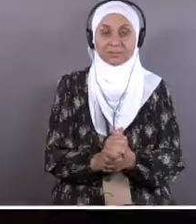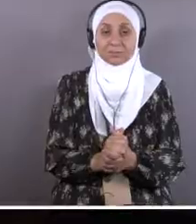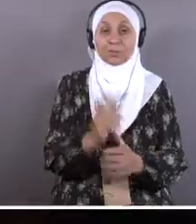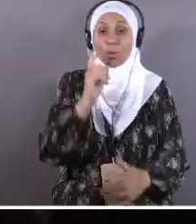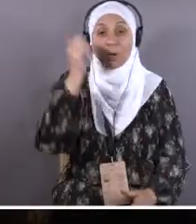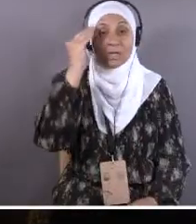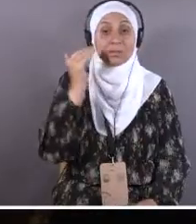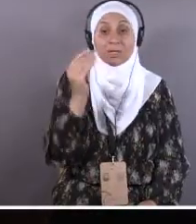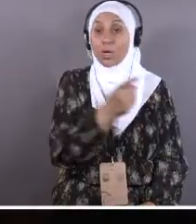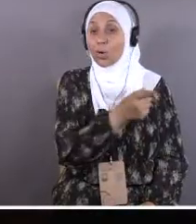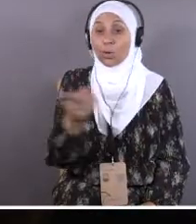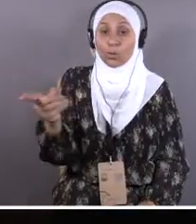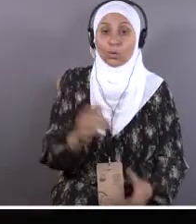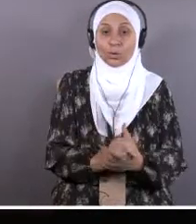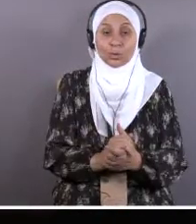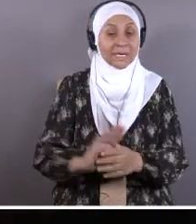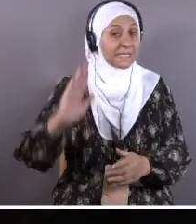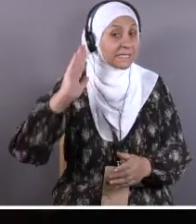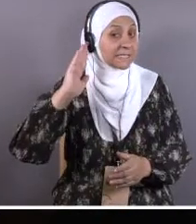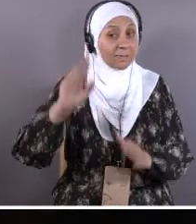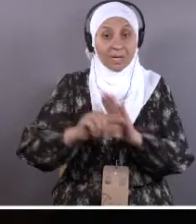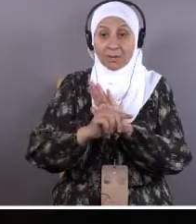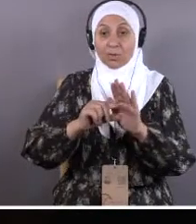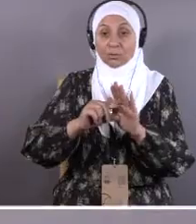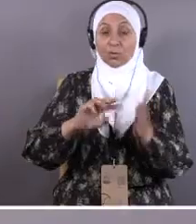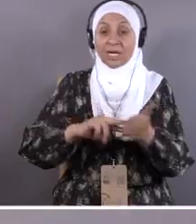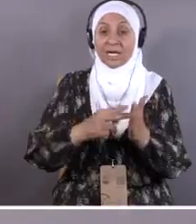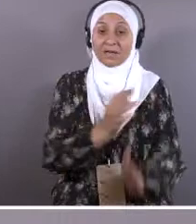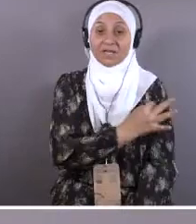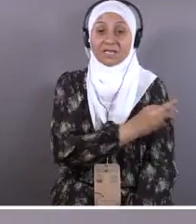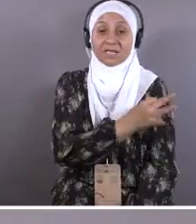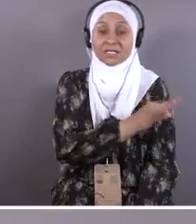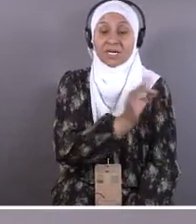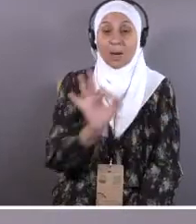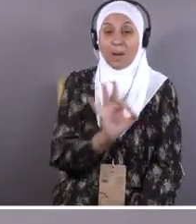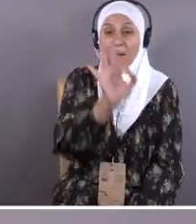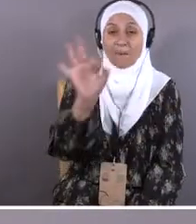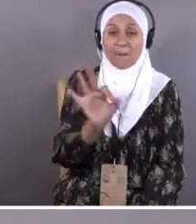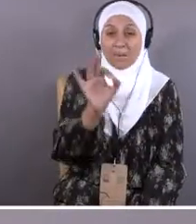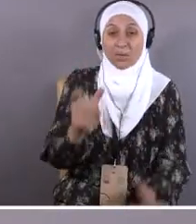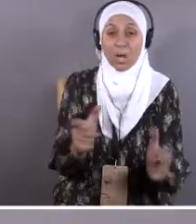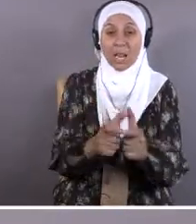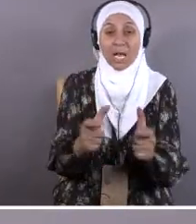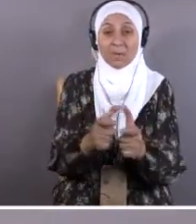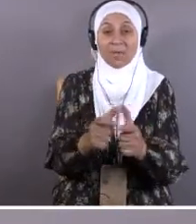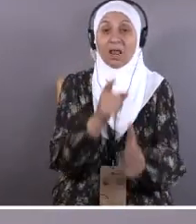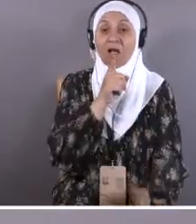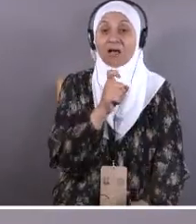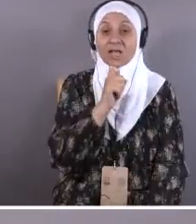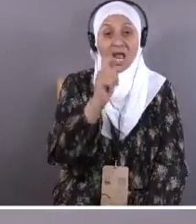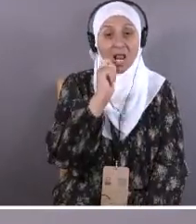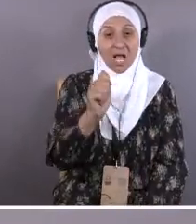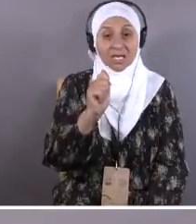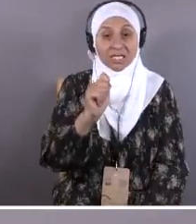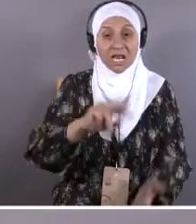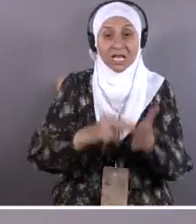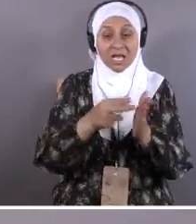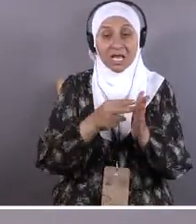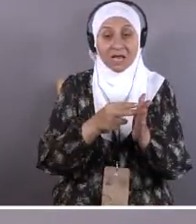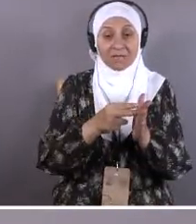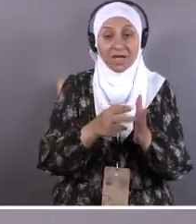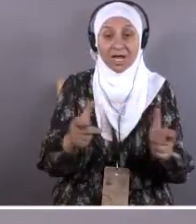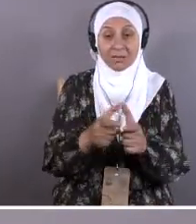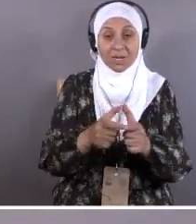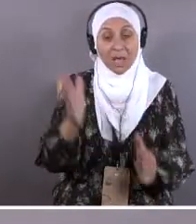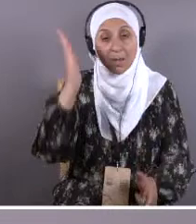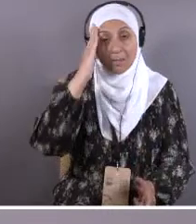Qatari Bedouin experience and knowledge, I would like to invite Habes Howell,